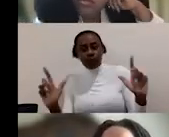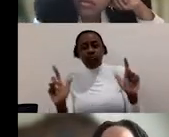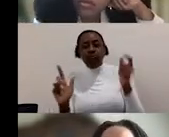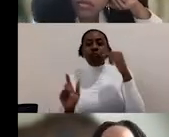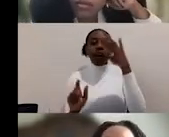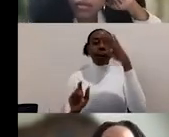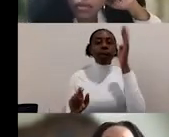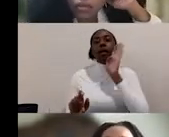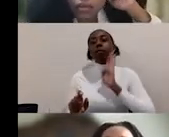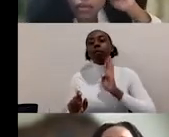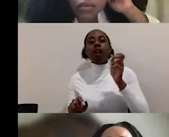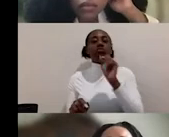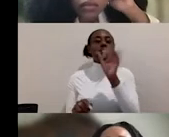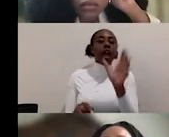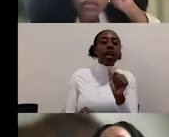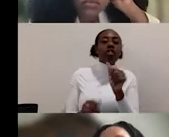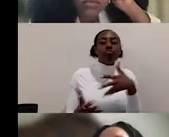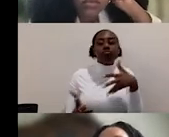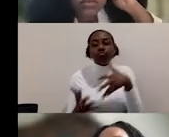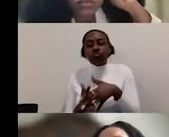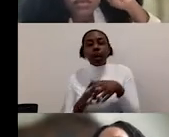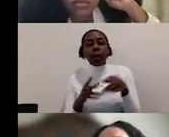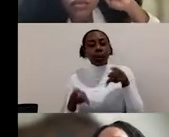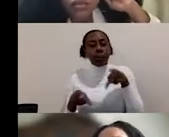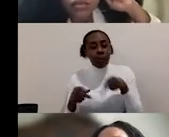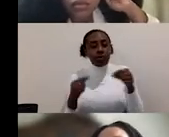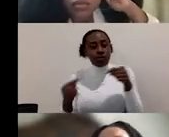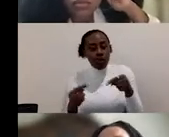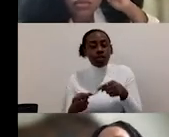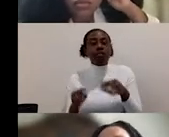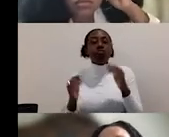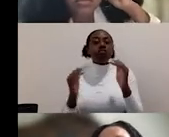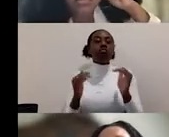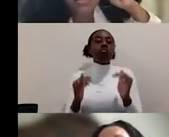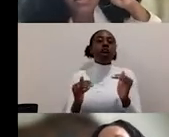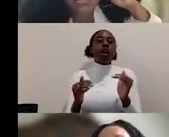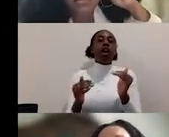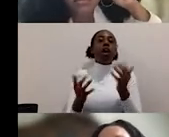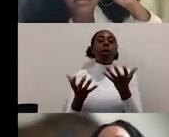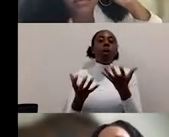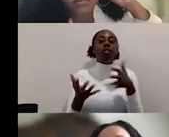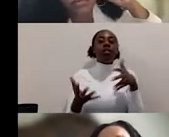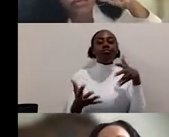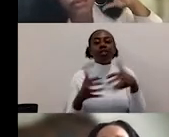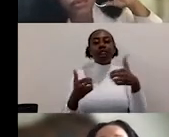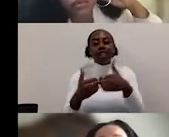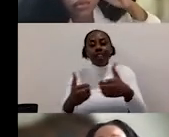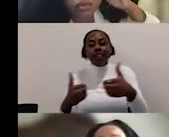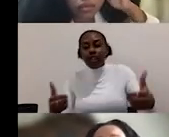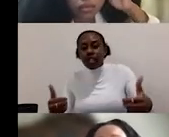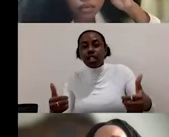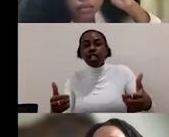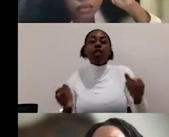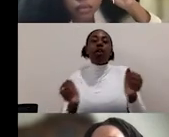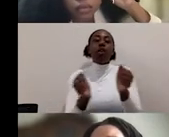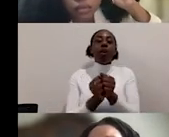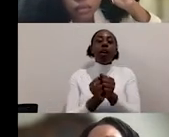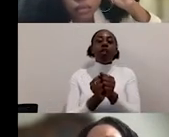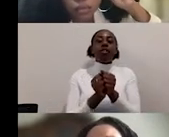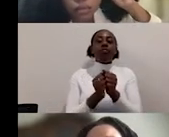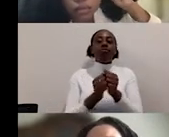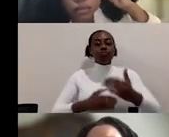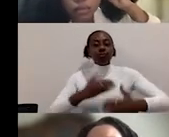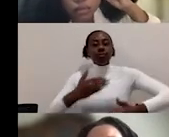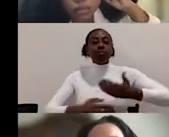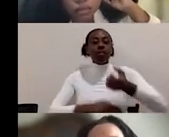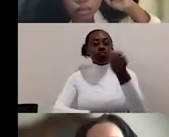movements? To mount an institutionalized attack against allies of these movements and other progressive organizations?